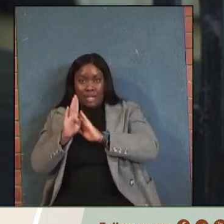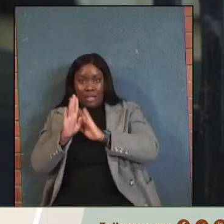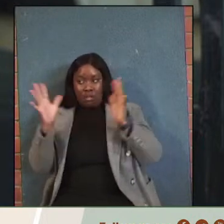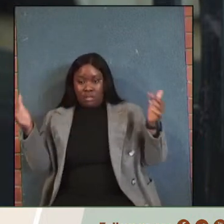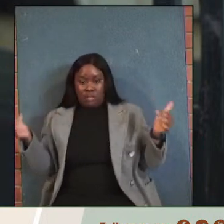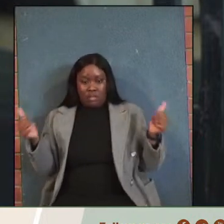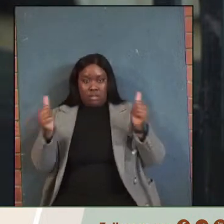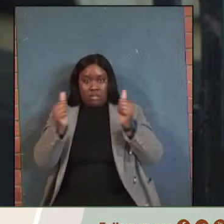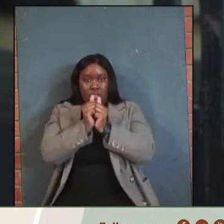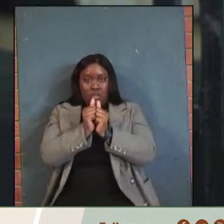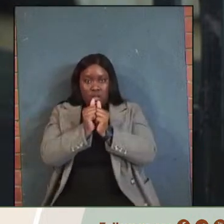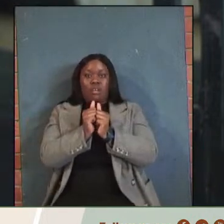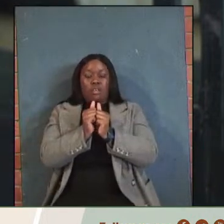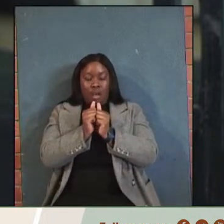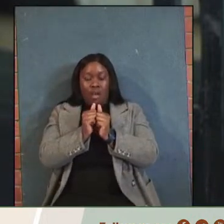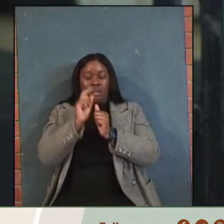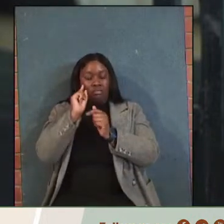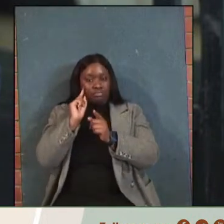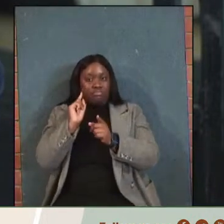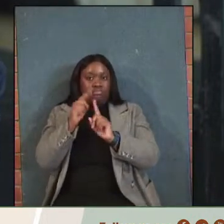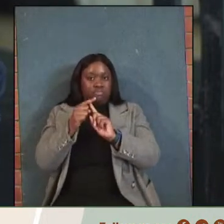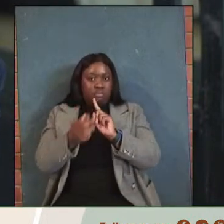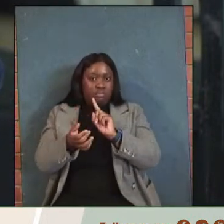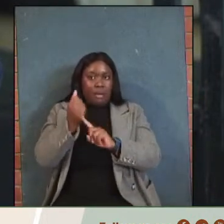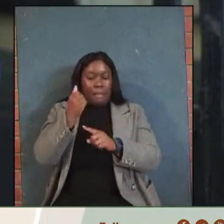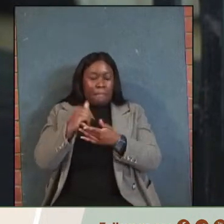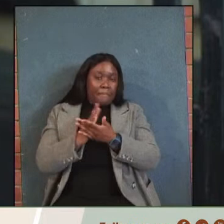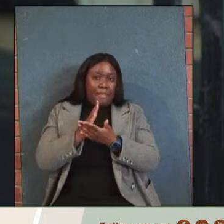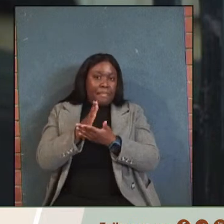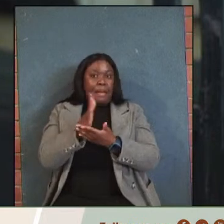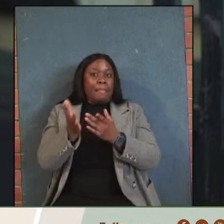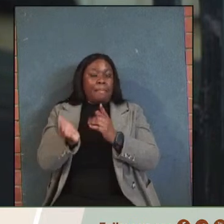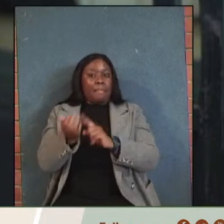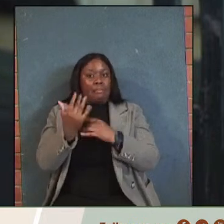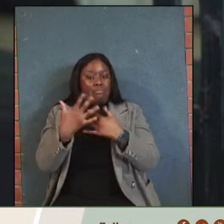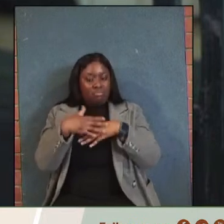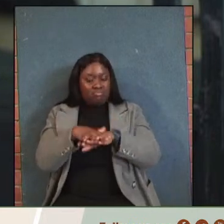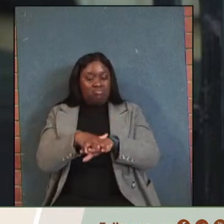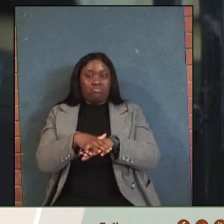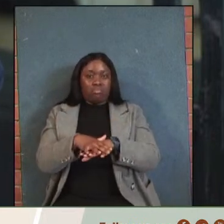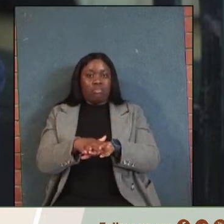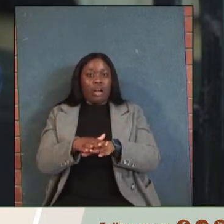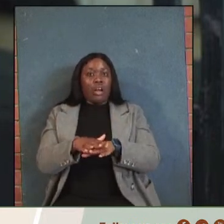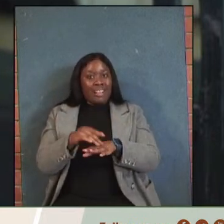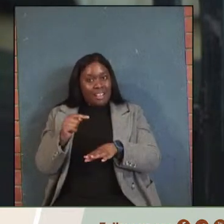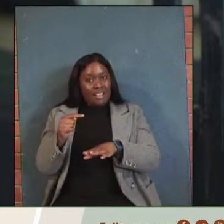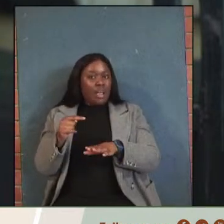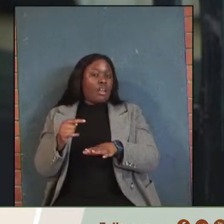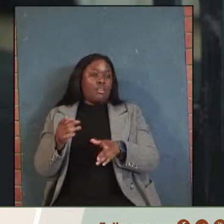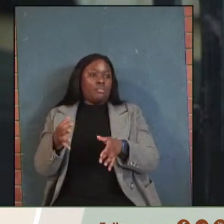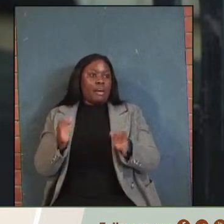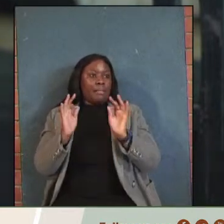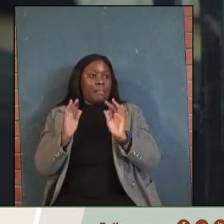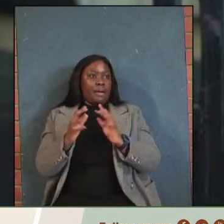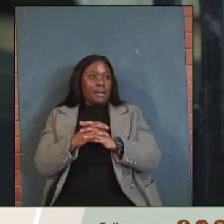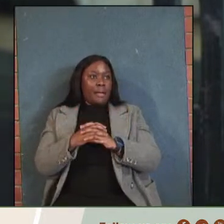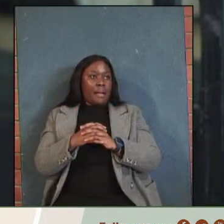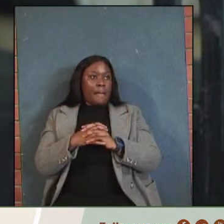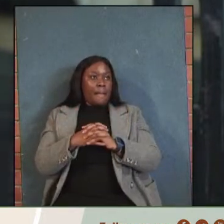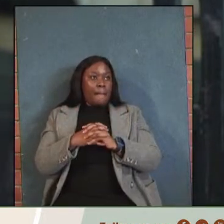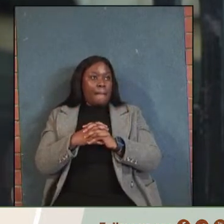Gauteng Department of Social Development take their mission, and they interlink it together to produce BAM.